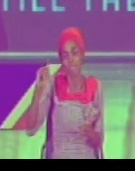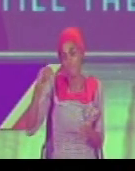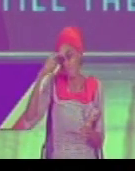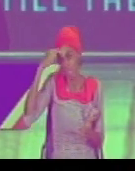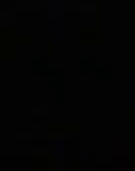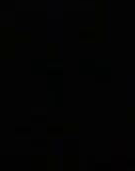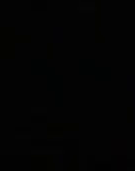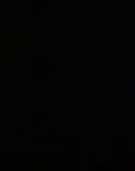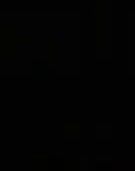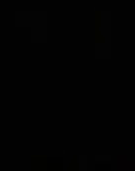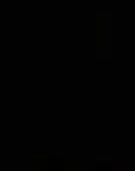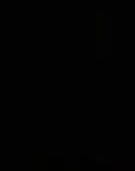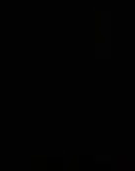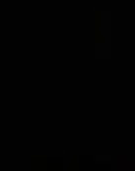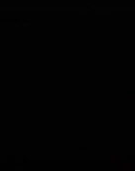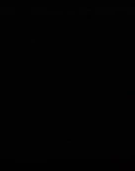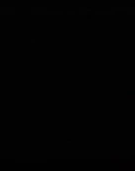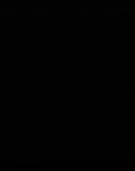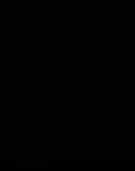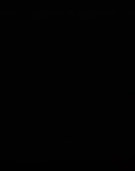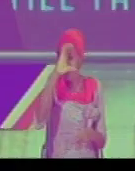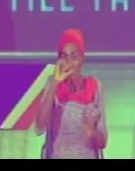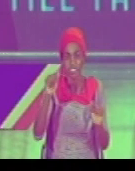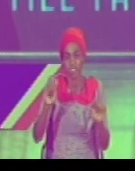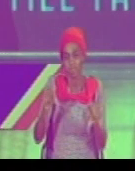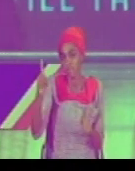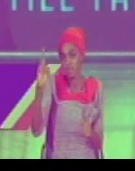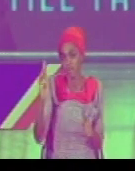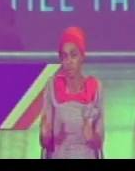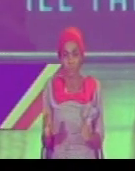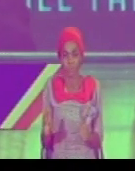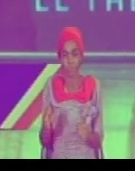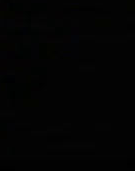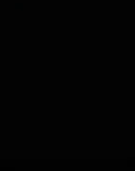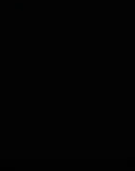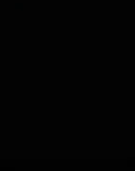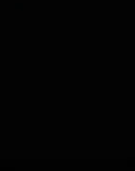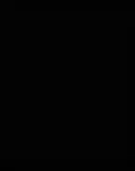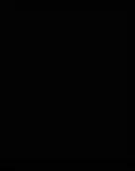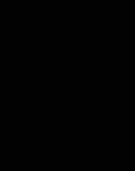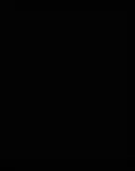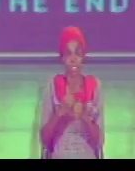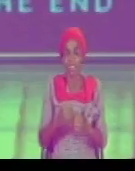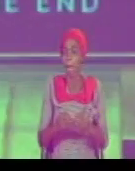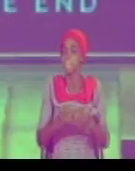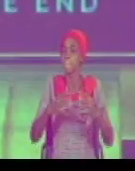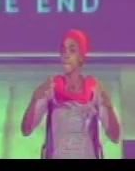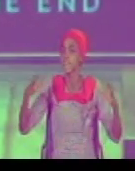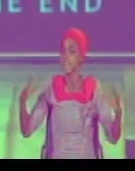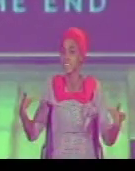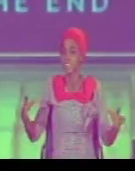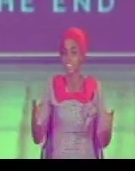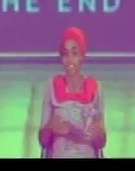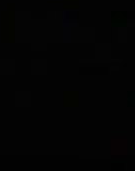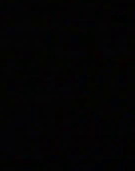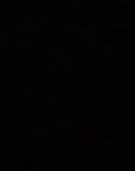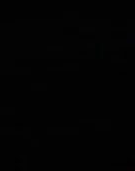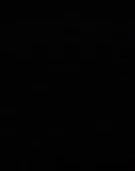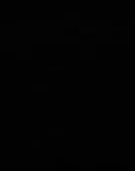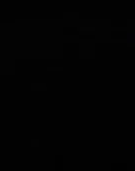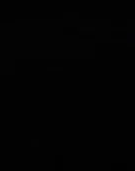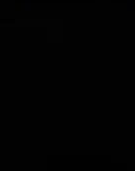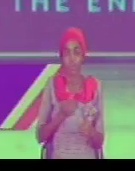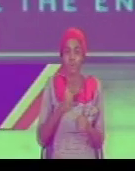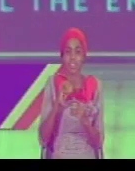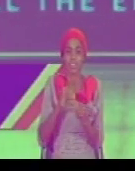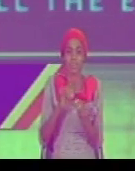God, unsearchable God, abundant provision for us. Number two, the power and